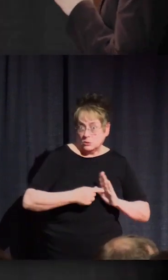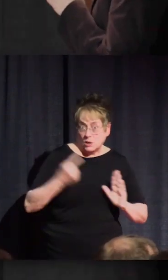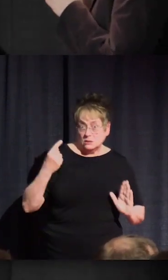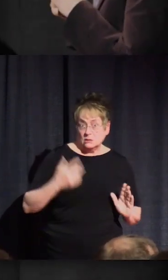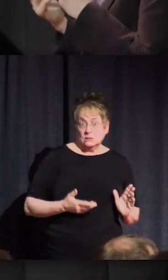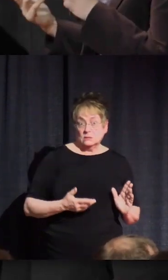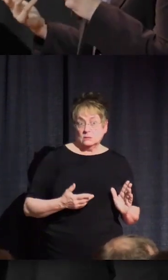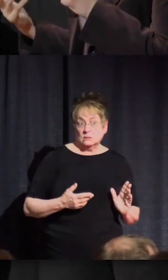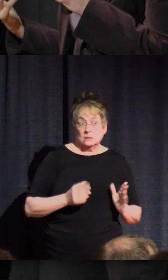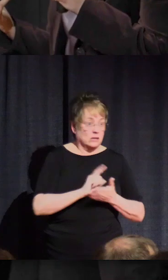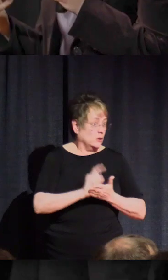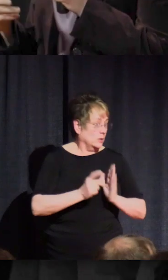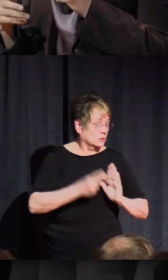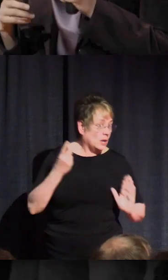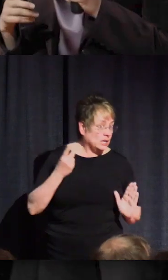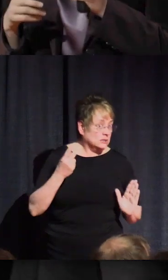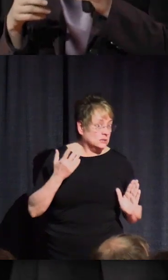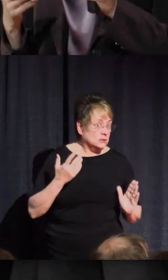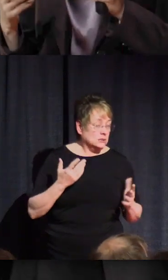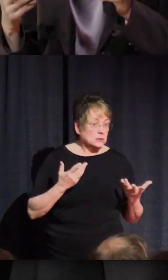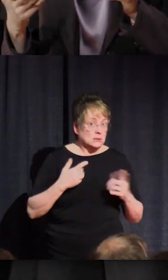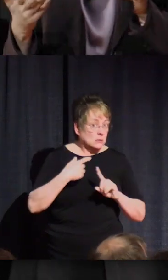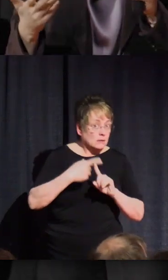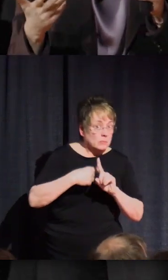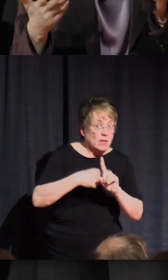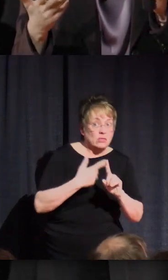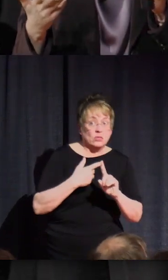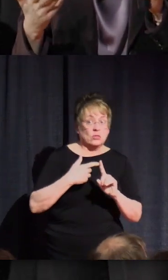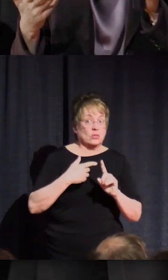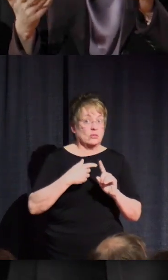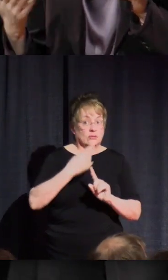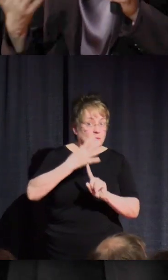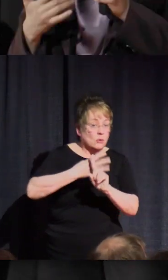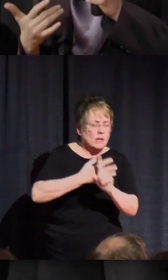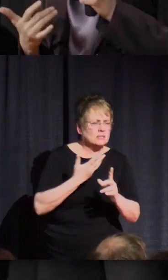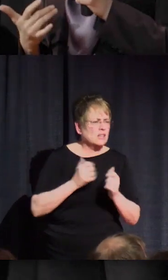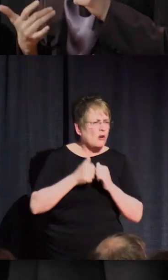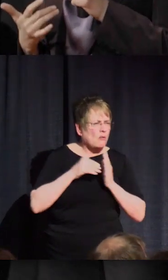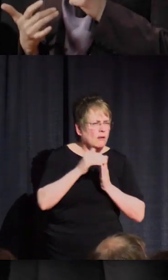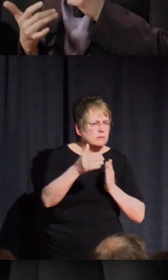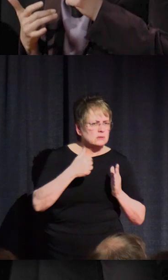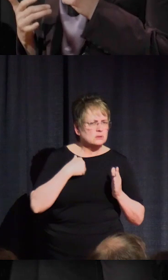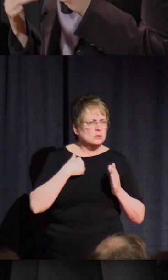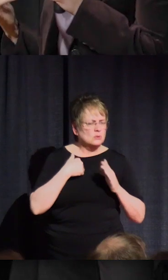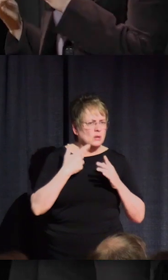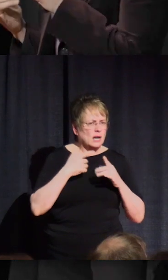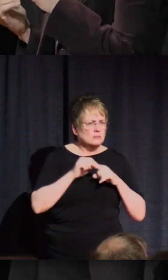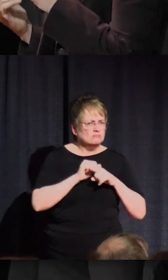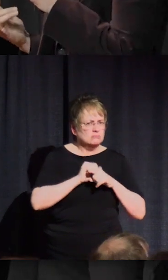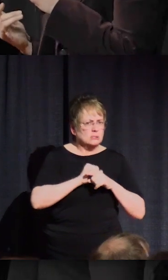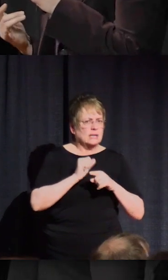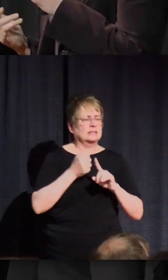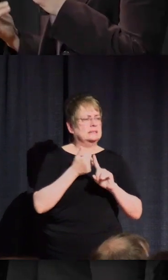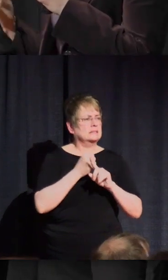do it twice a week? Maybe I do it monthly, quarterly? We can start to get a really clear picture of where we